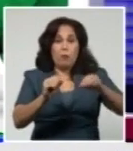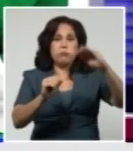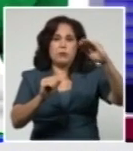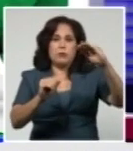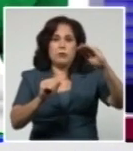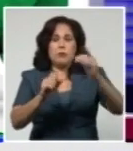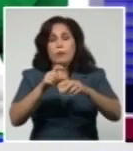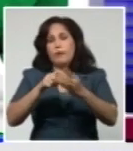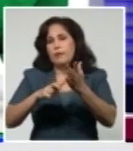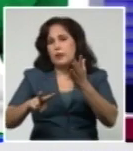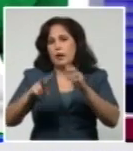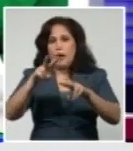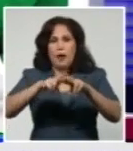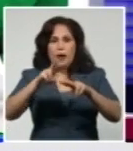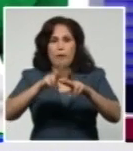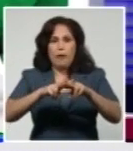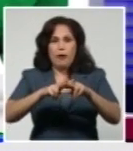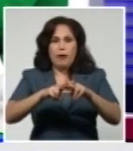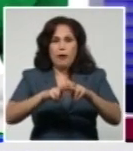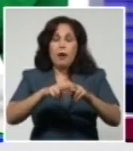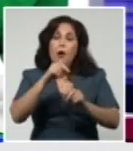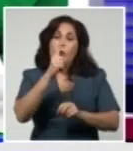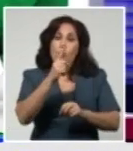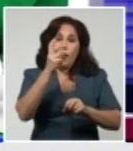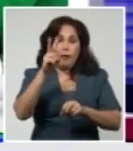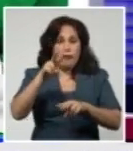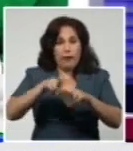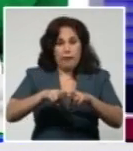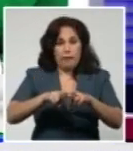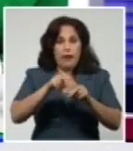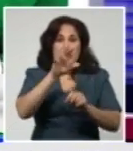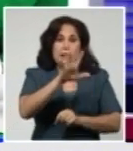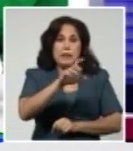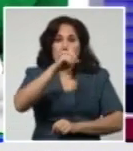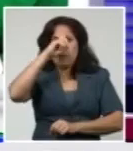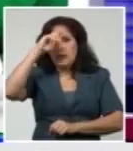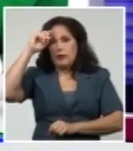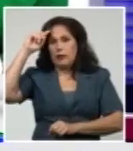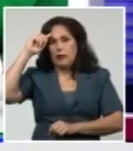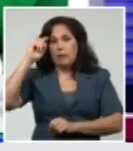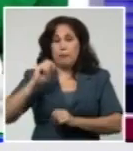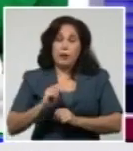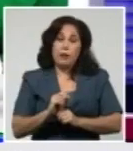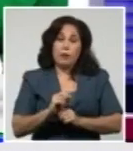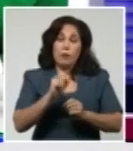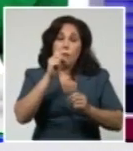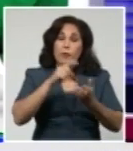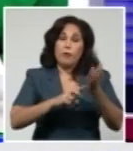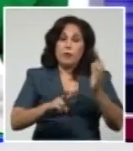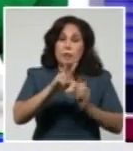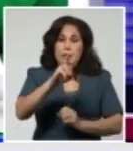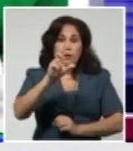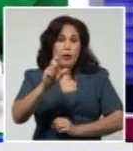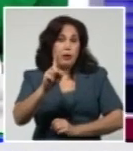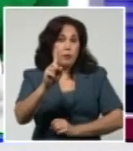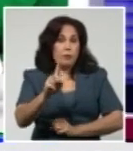Clara. Meanwhile, 3 patients are reported as serious and being treated in hospitals in